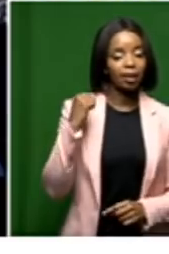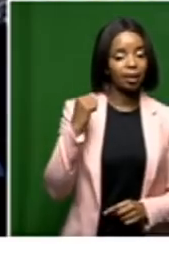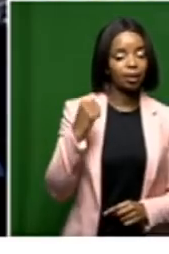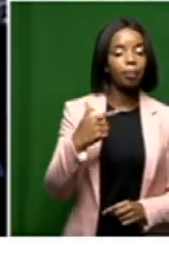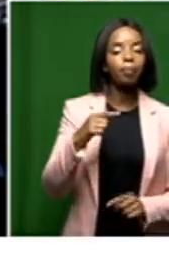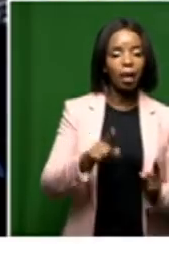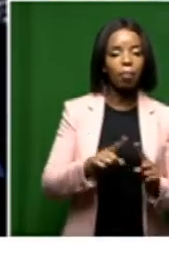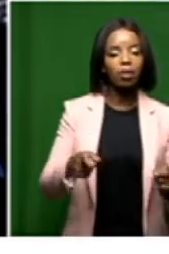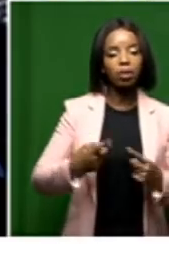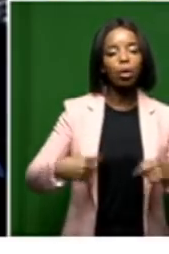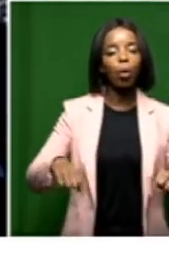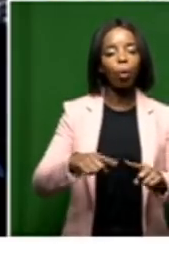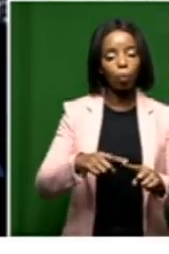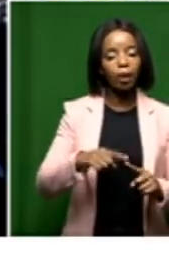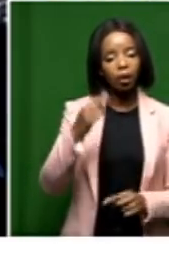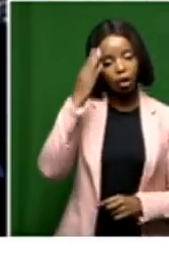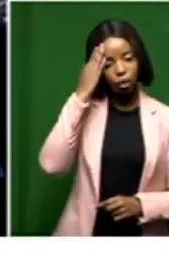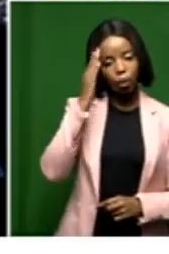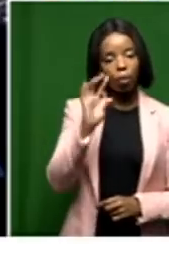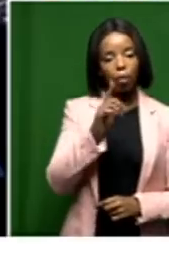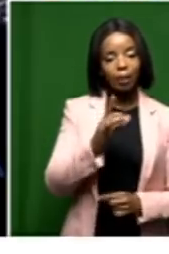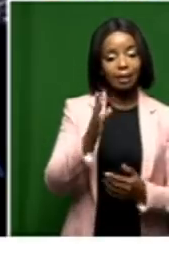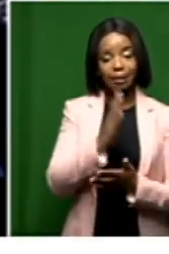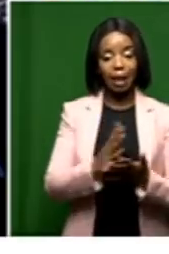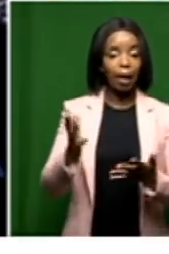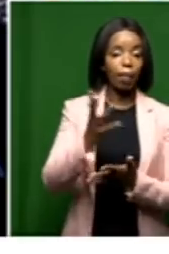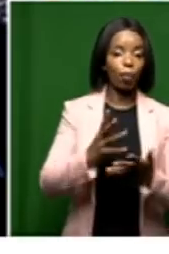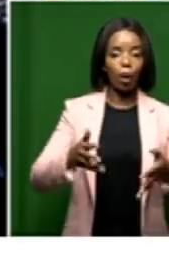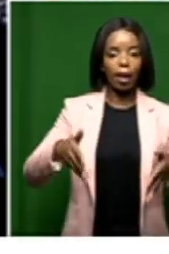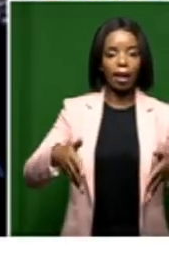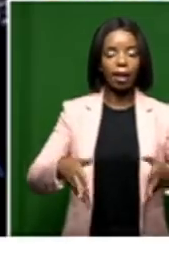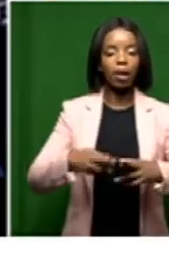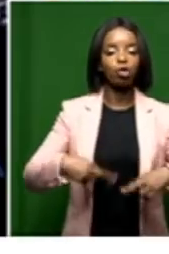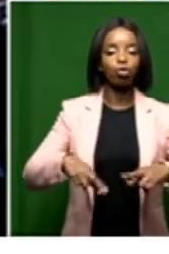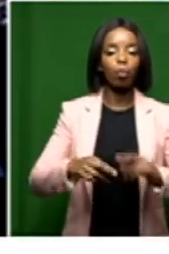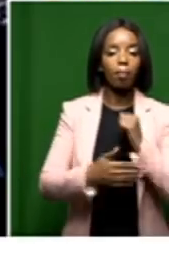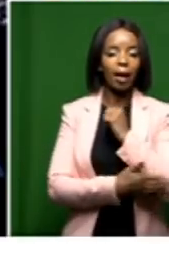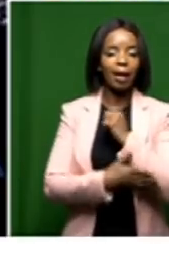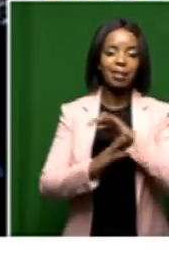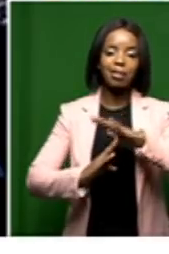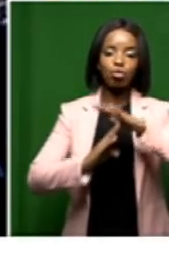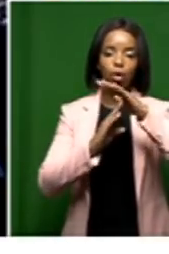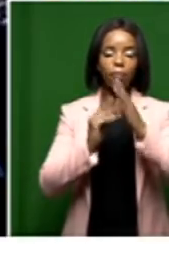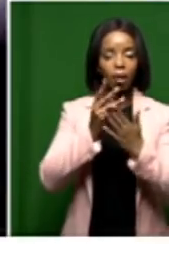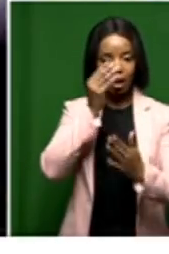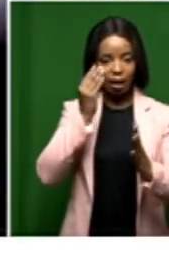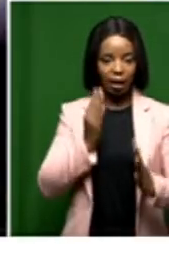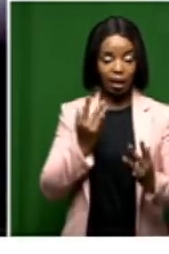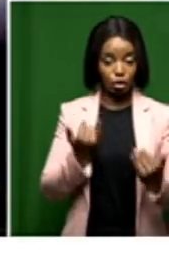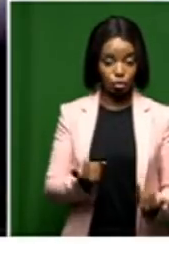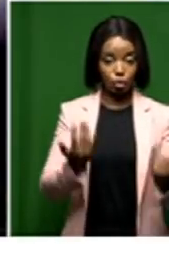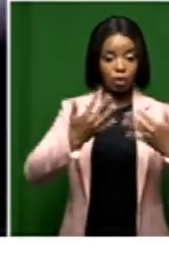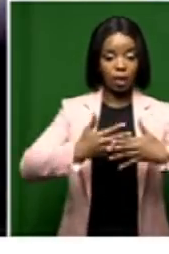know, all we are aware of in some way in this room is the country's top learner. And we're going to find out who this person is